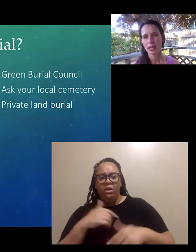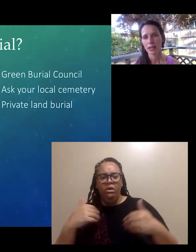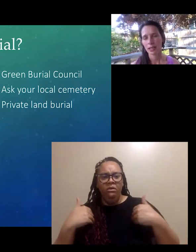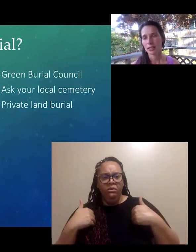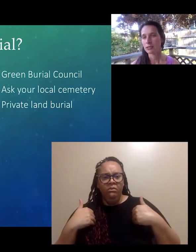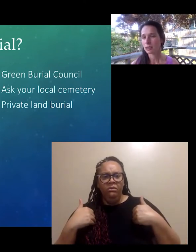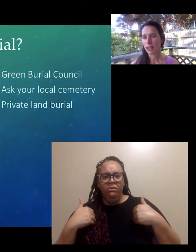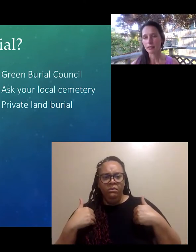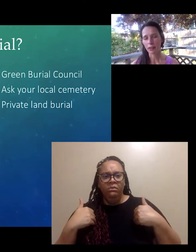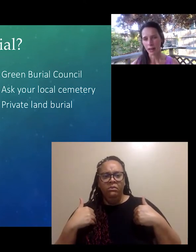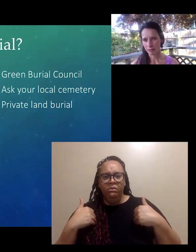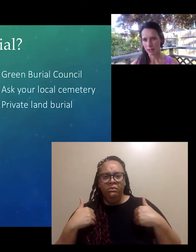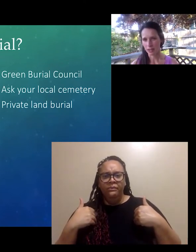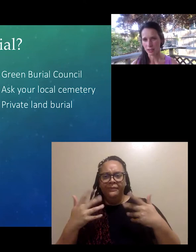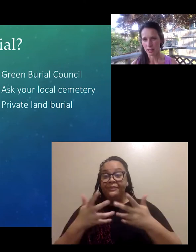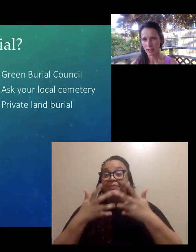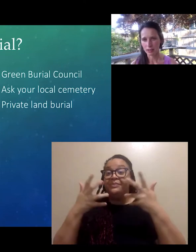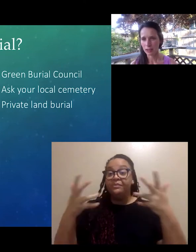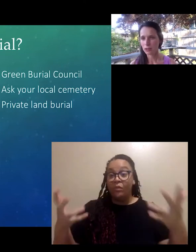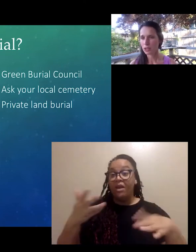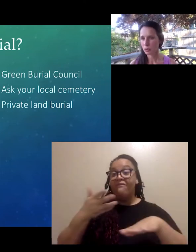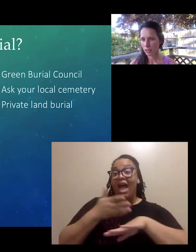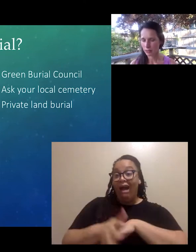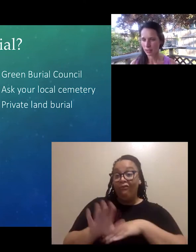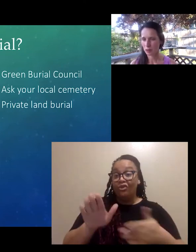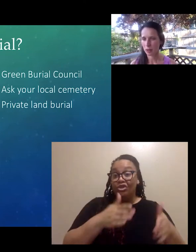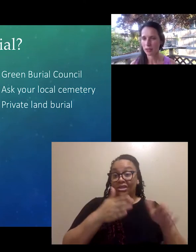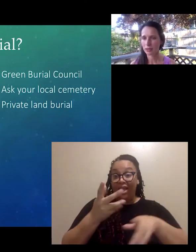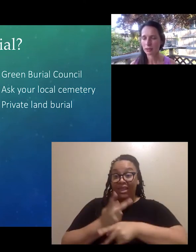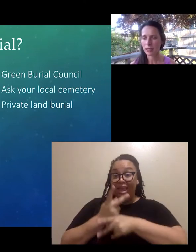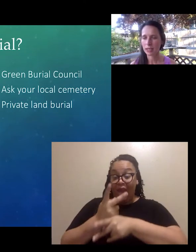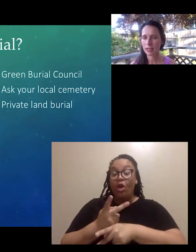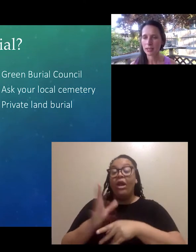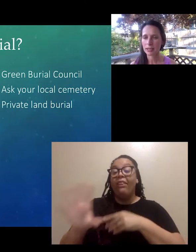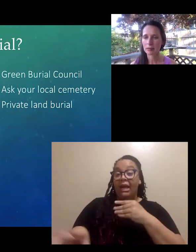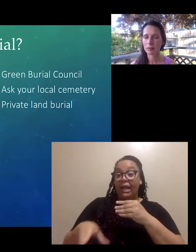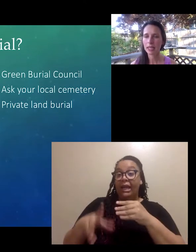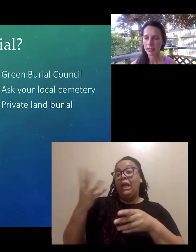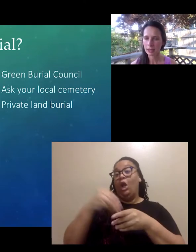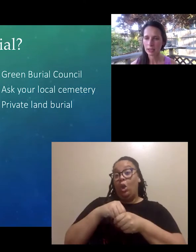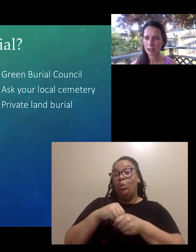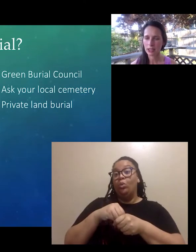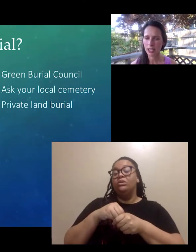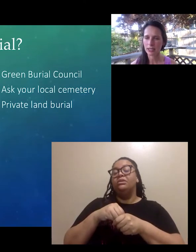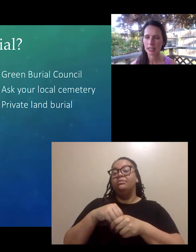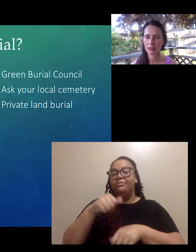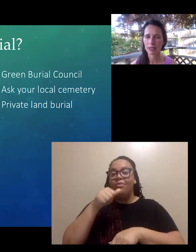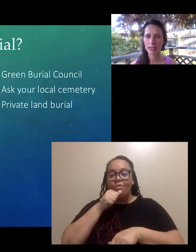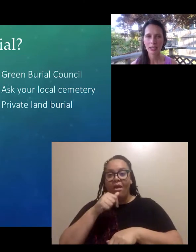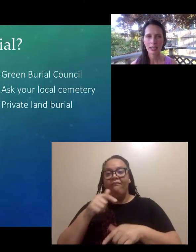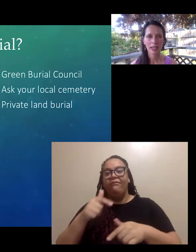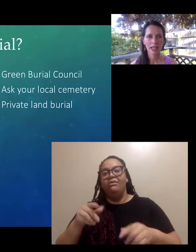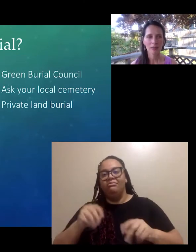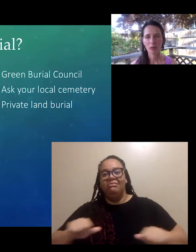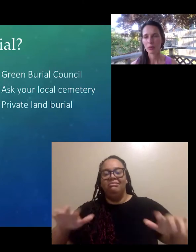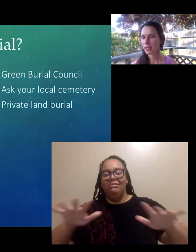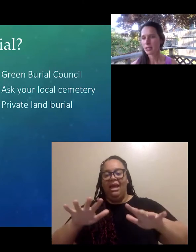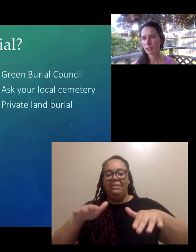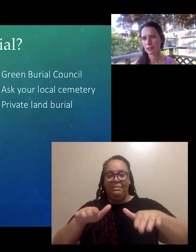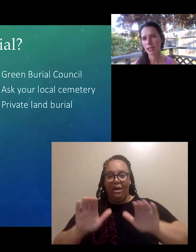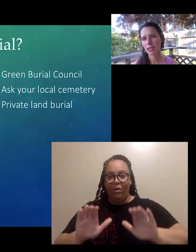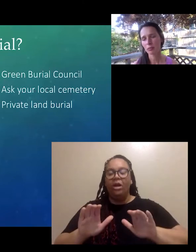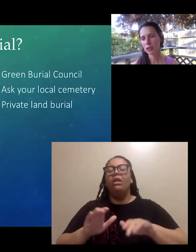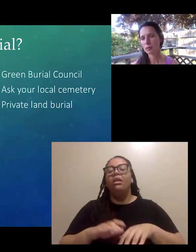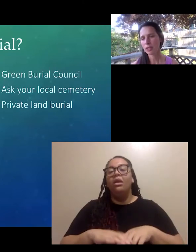handle a lot of our after death care, including private land burial. And in my County here in Jackson County, um, the